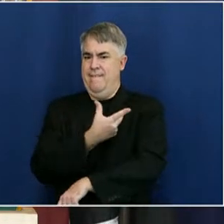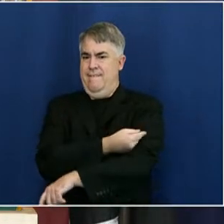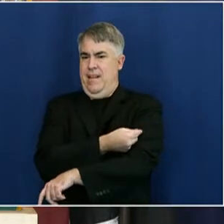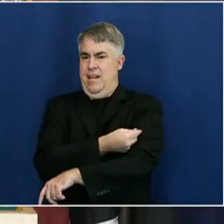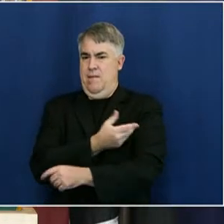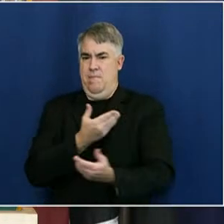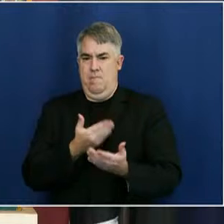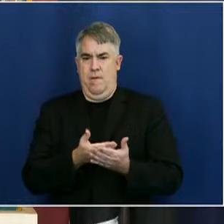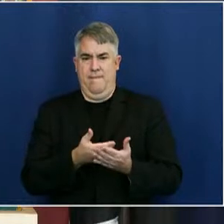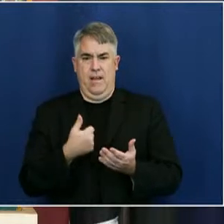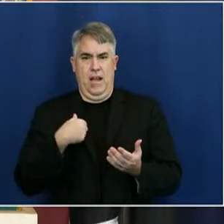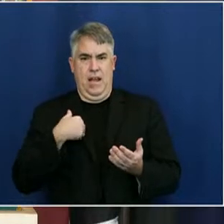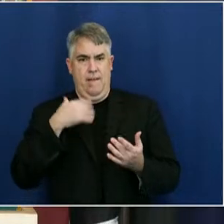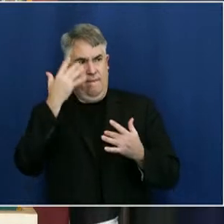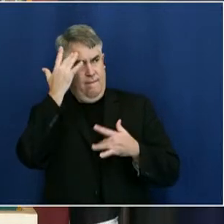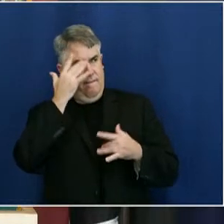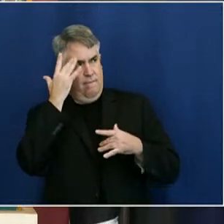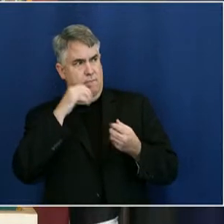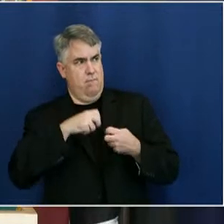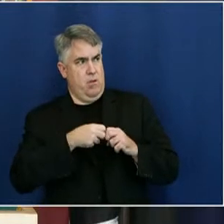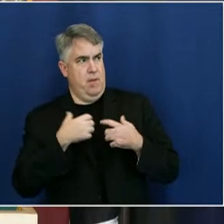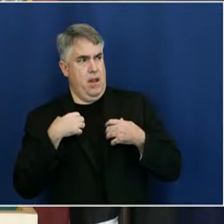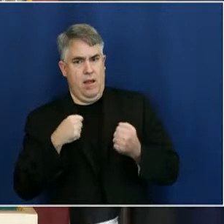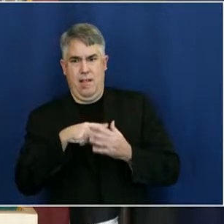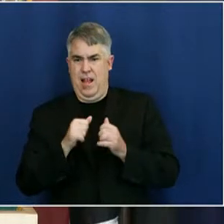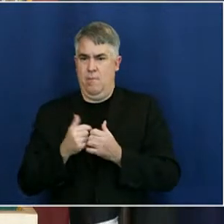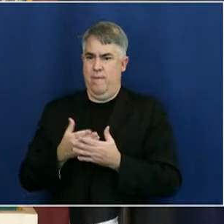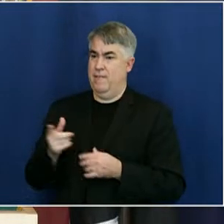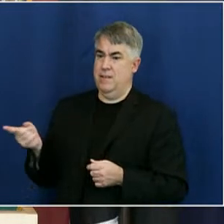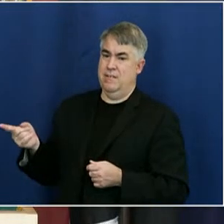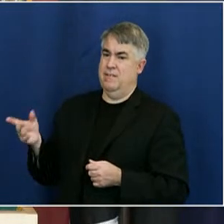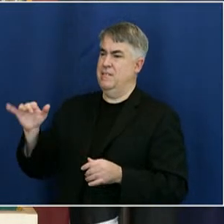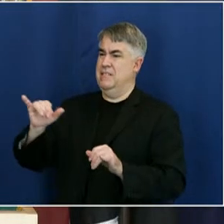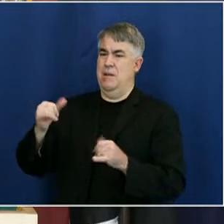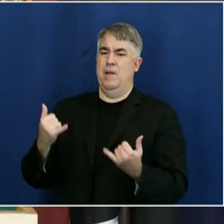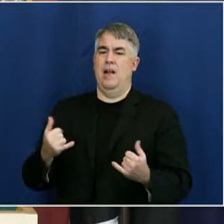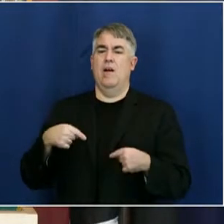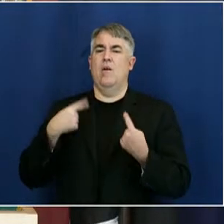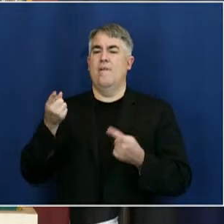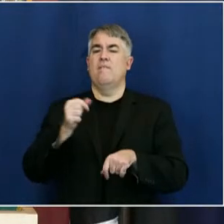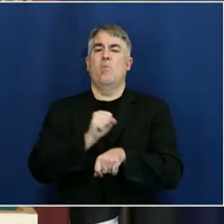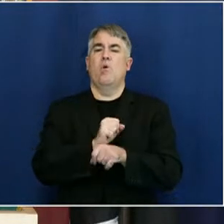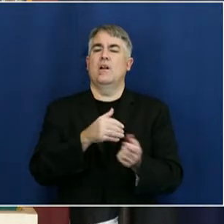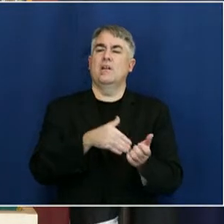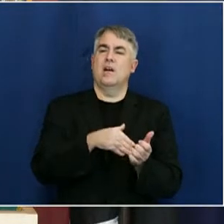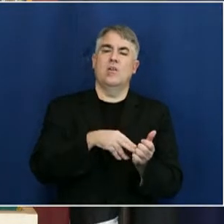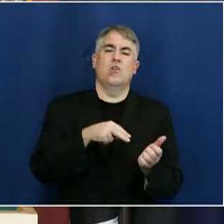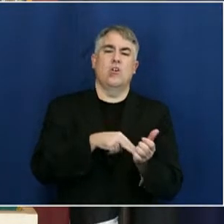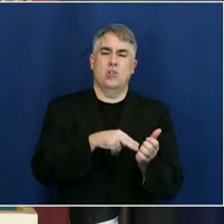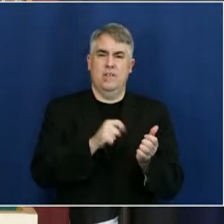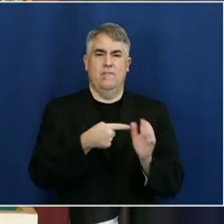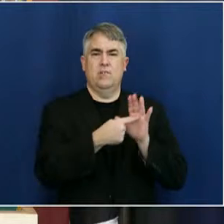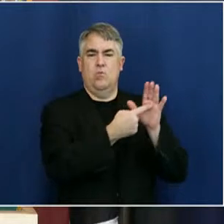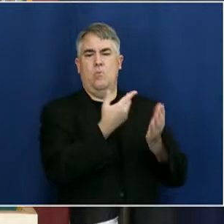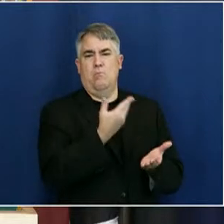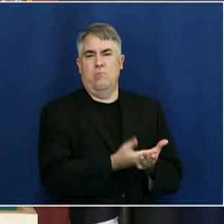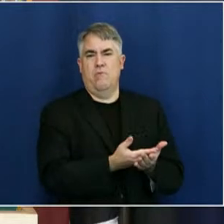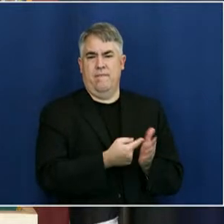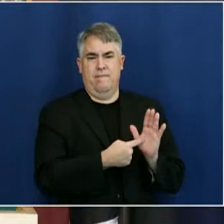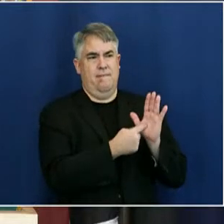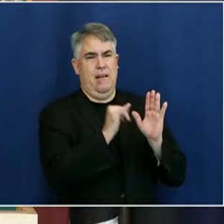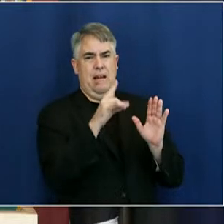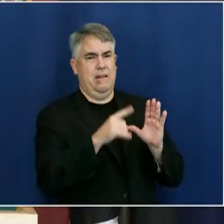thing now. If you're a healthcare worker, you have to provide some documentation that you're a healthcare worker. You know, the same will be true when we get into other